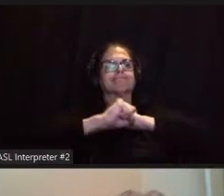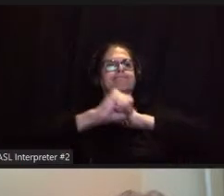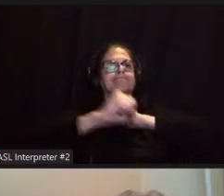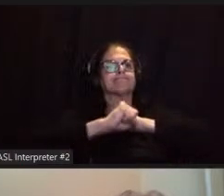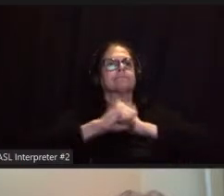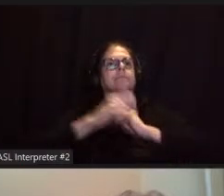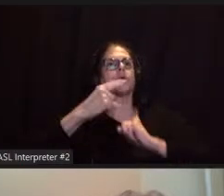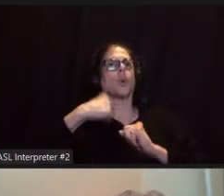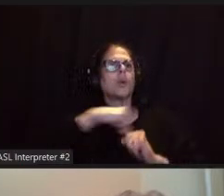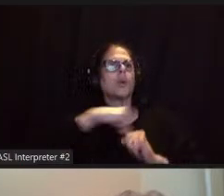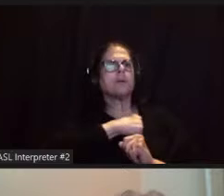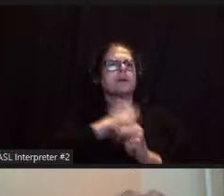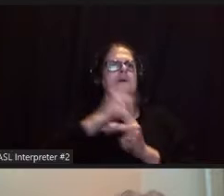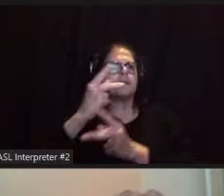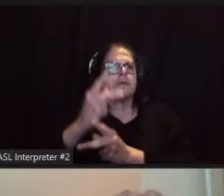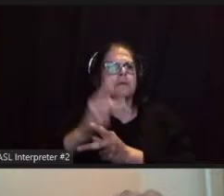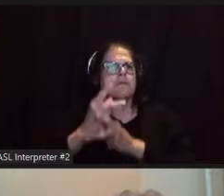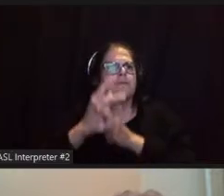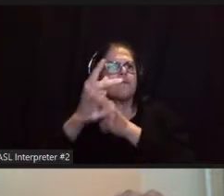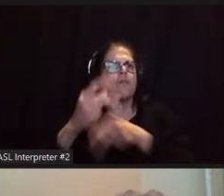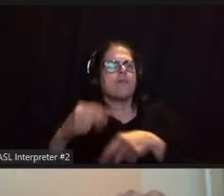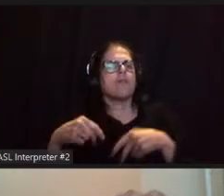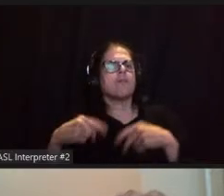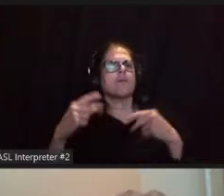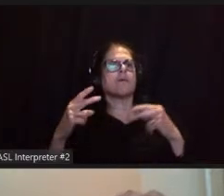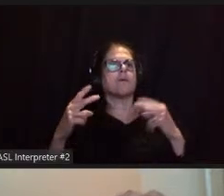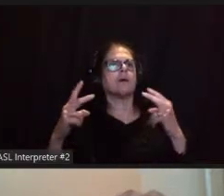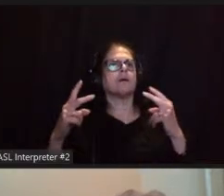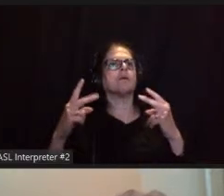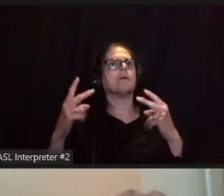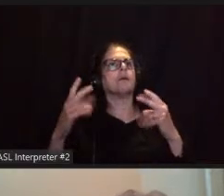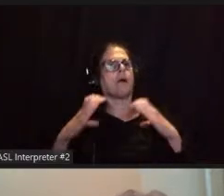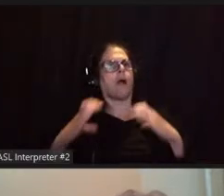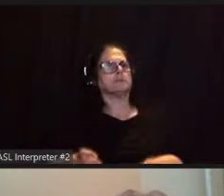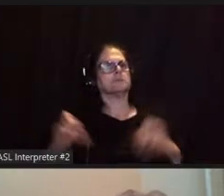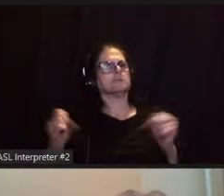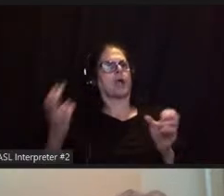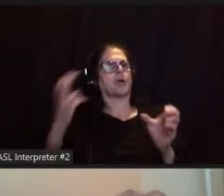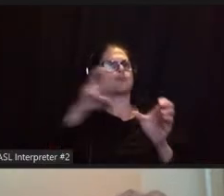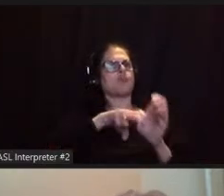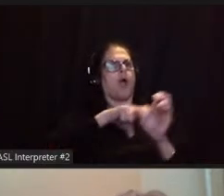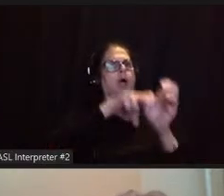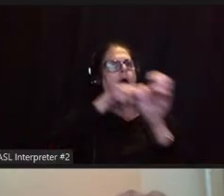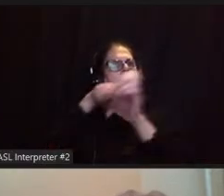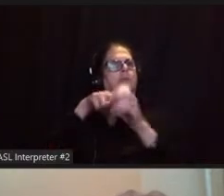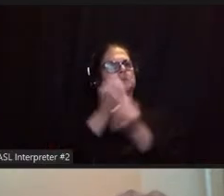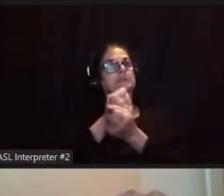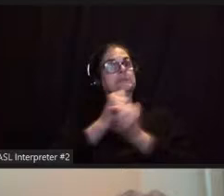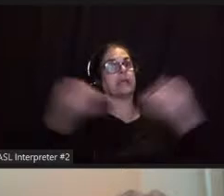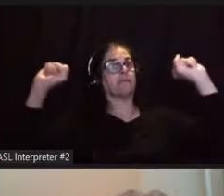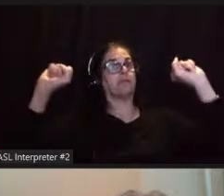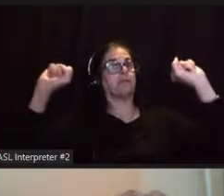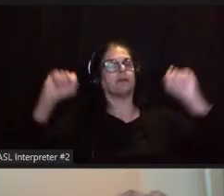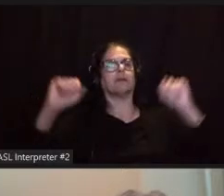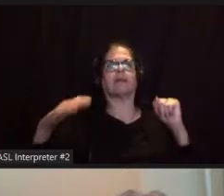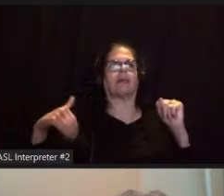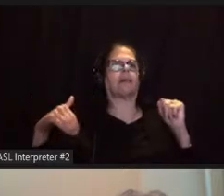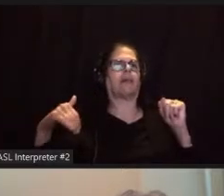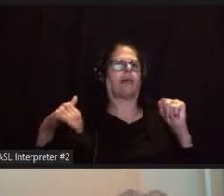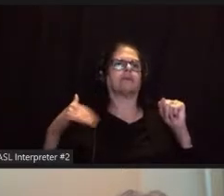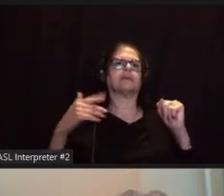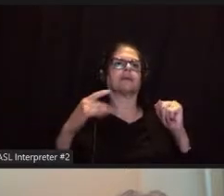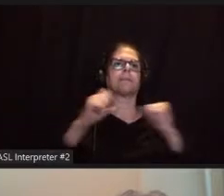a lot of steps to make sure that our customers can ride CTA safely, we haven't really marketed bringing people